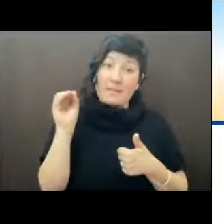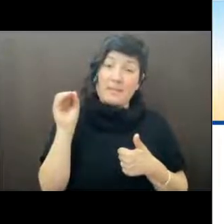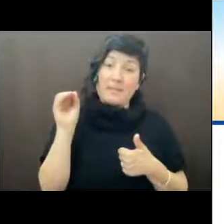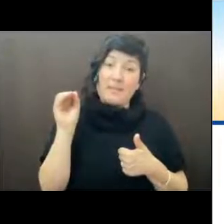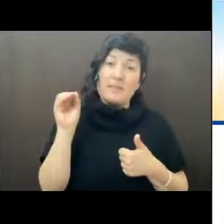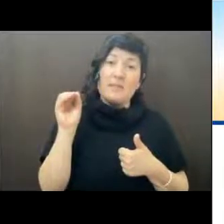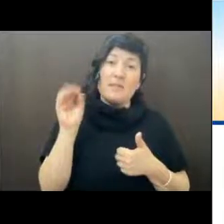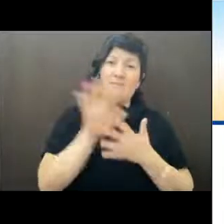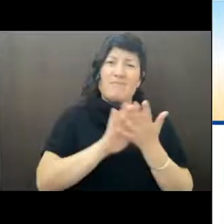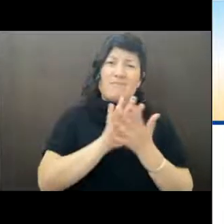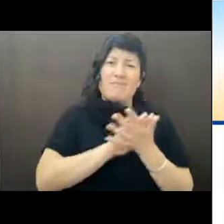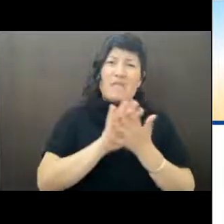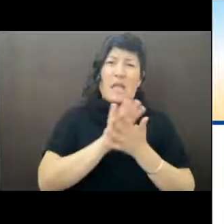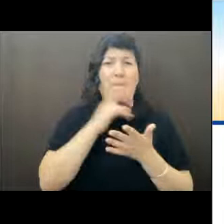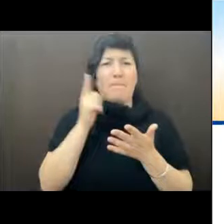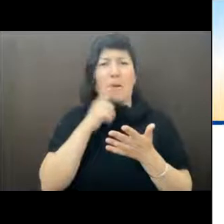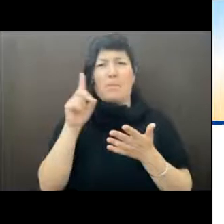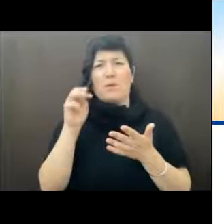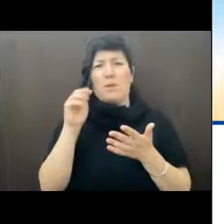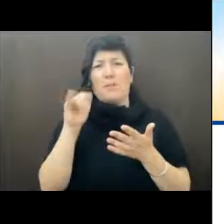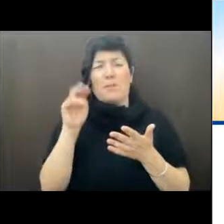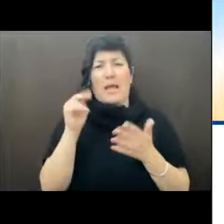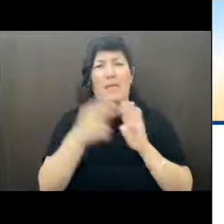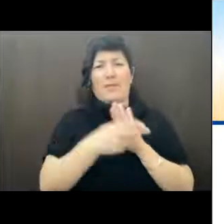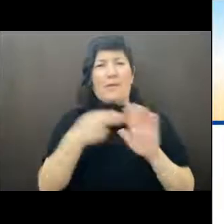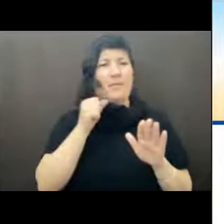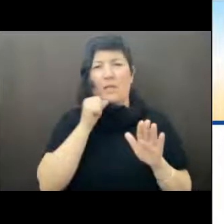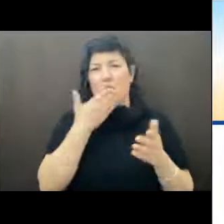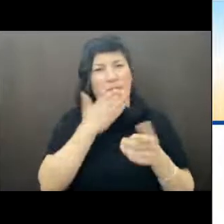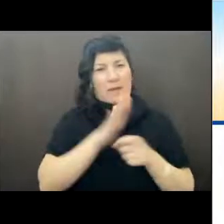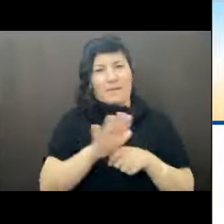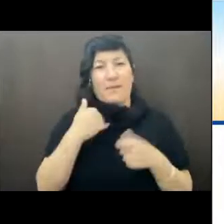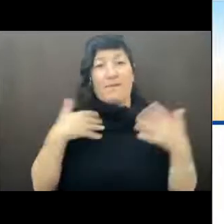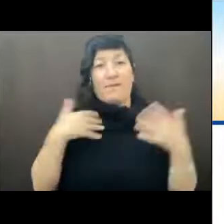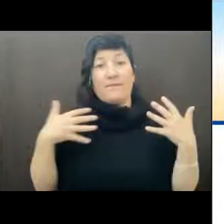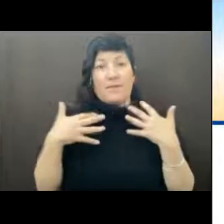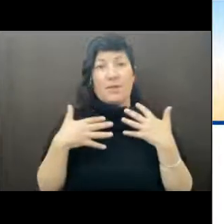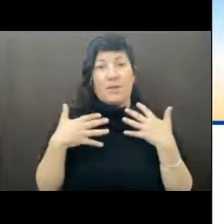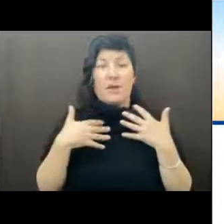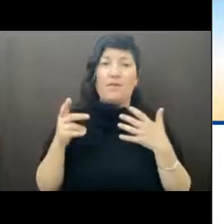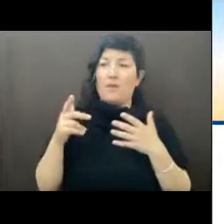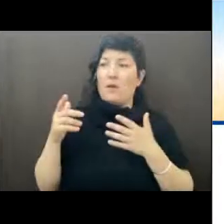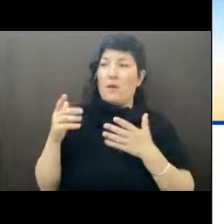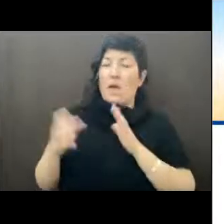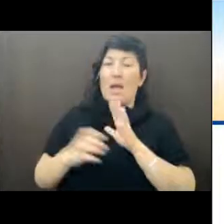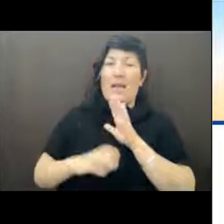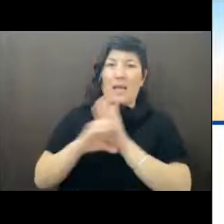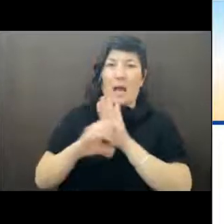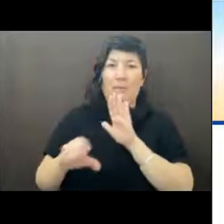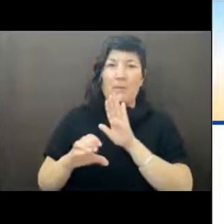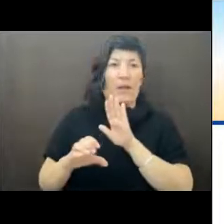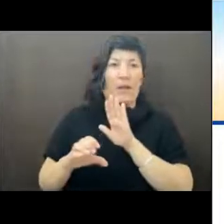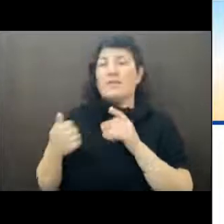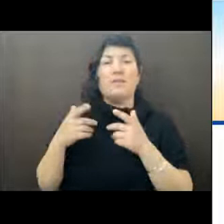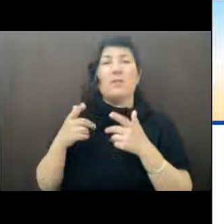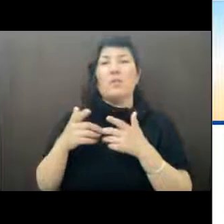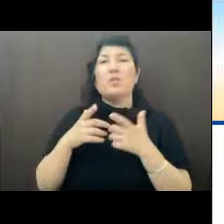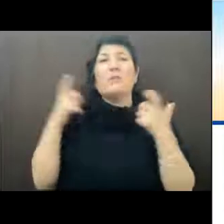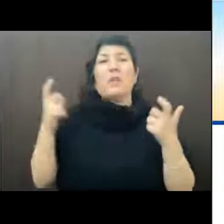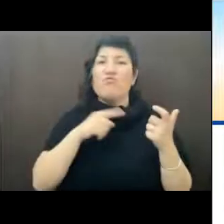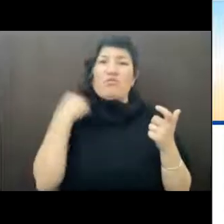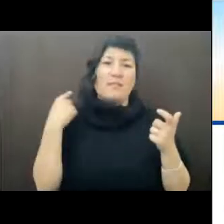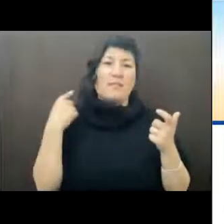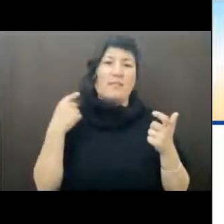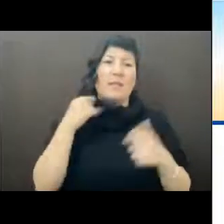vagueness of the public domain label just isn't good enough. They have fear of lingering copyright. It's too risky for them.